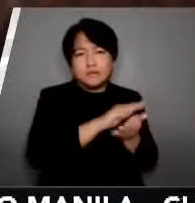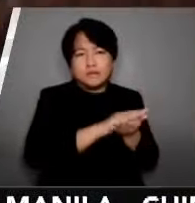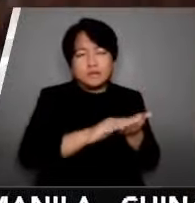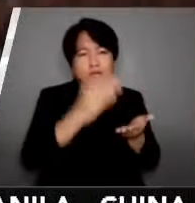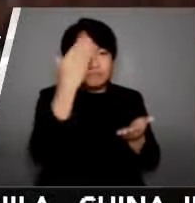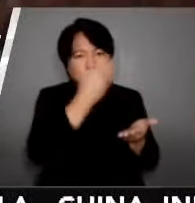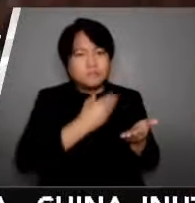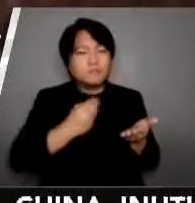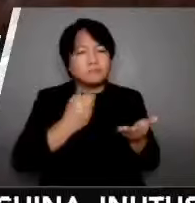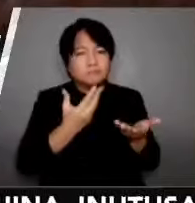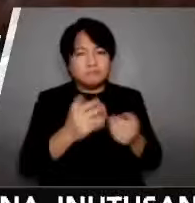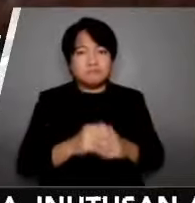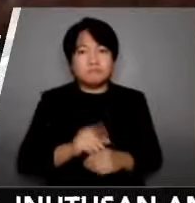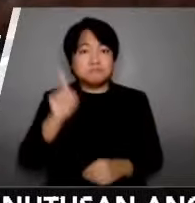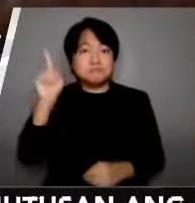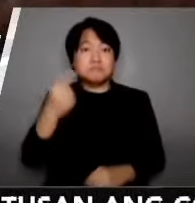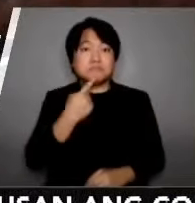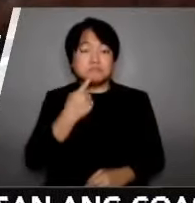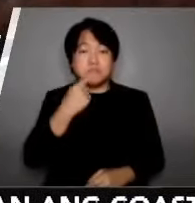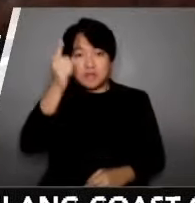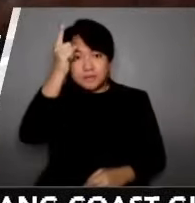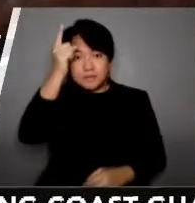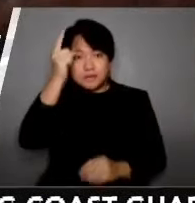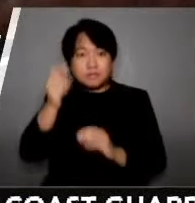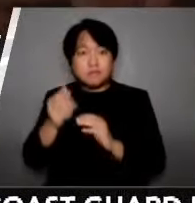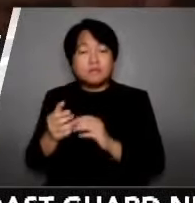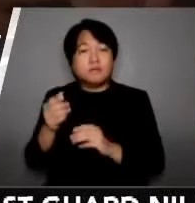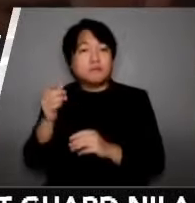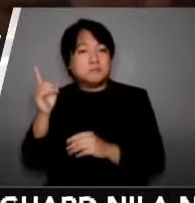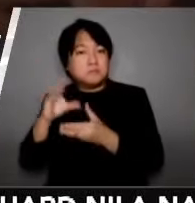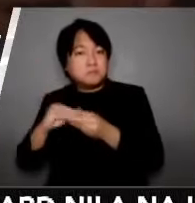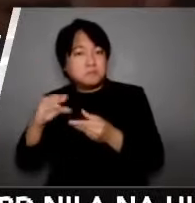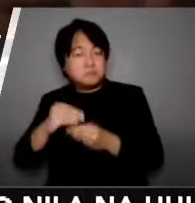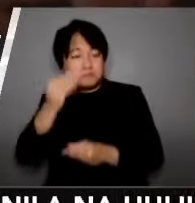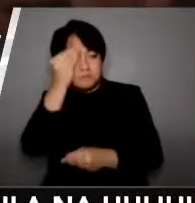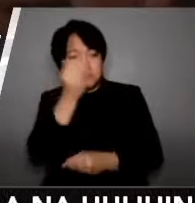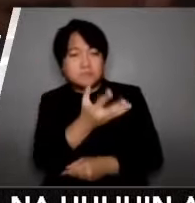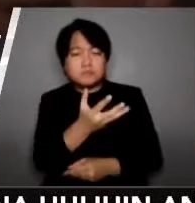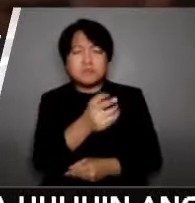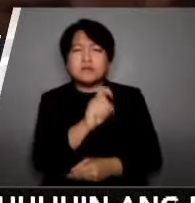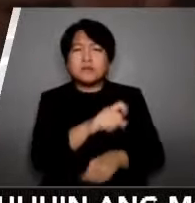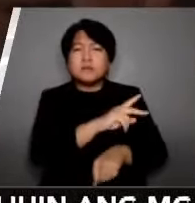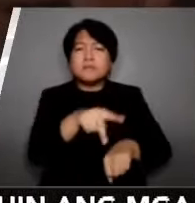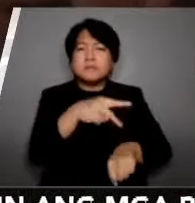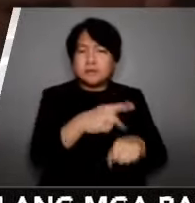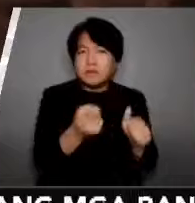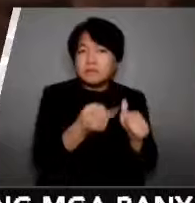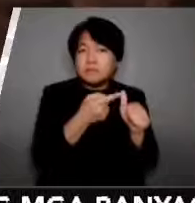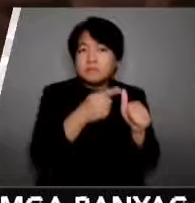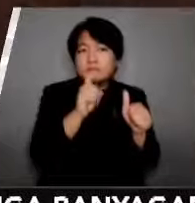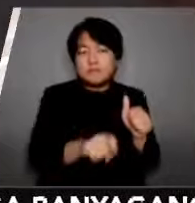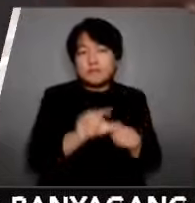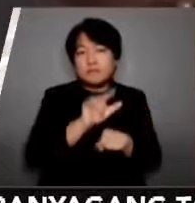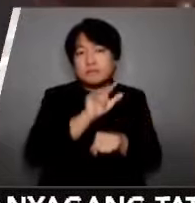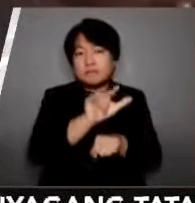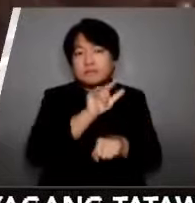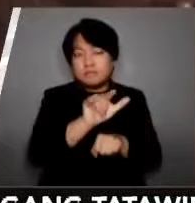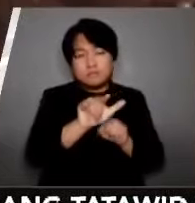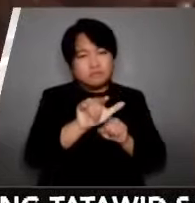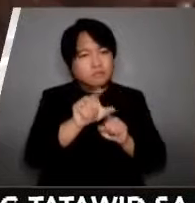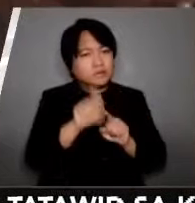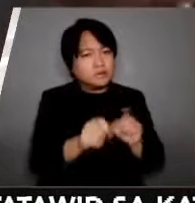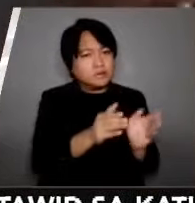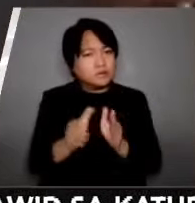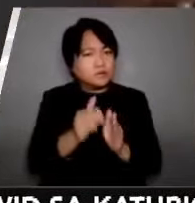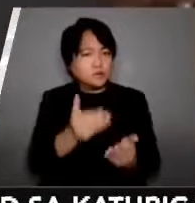first gateway to the Philippines is through the airports and that counts in both ways arrival and departure Well I